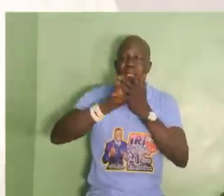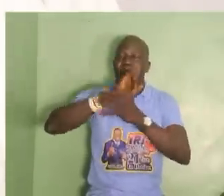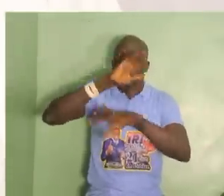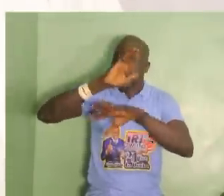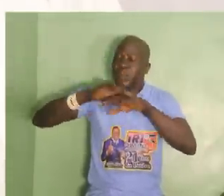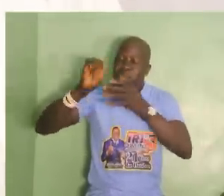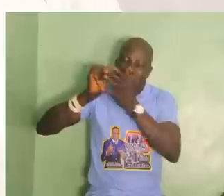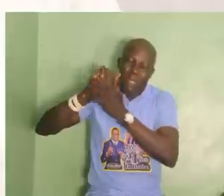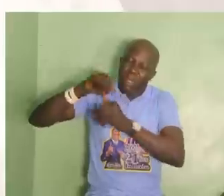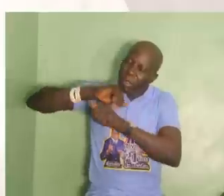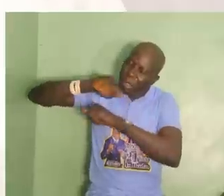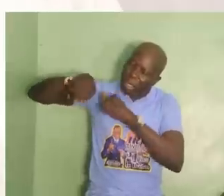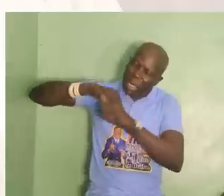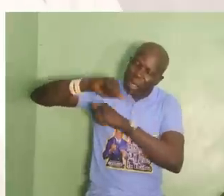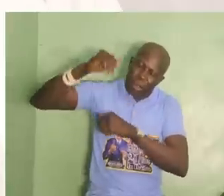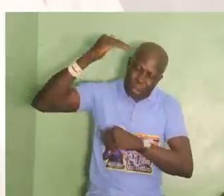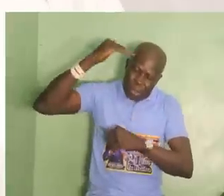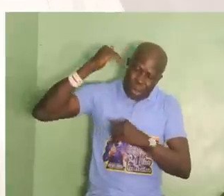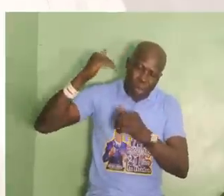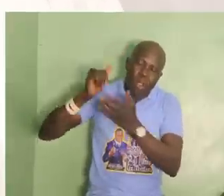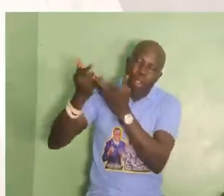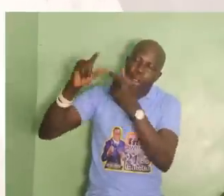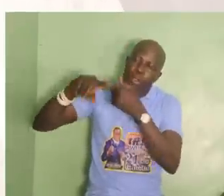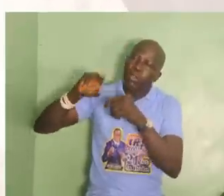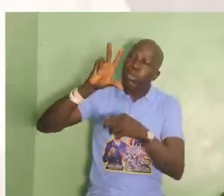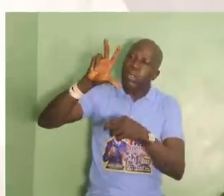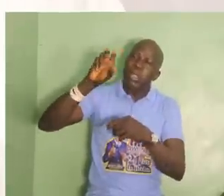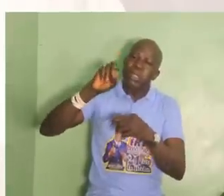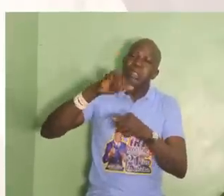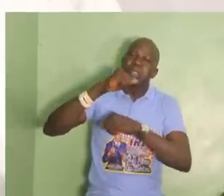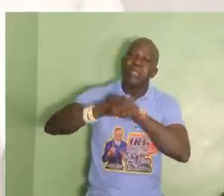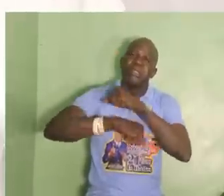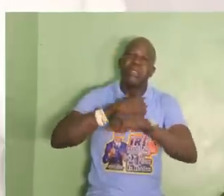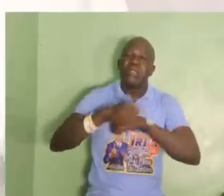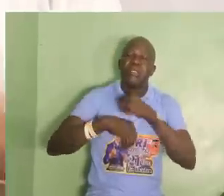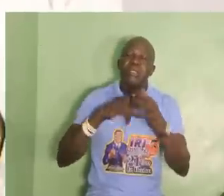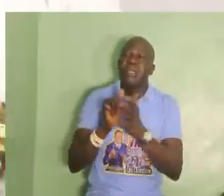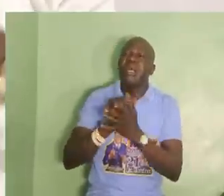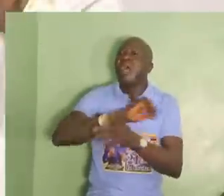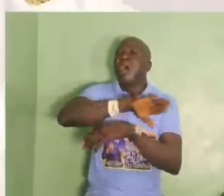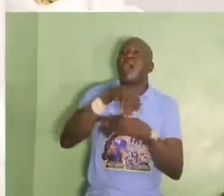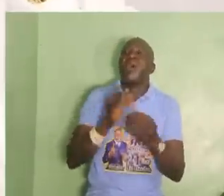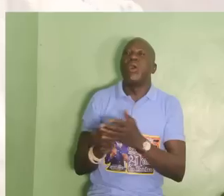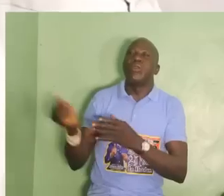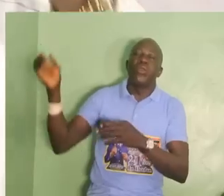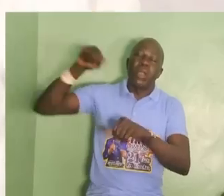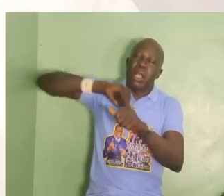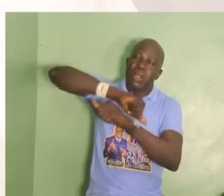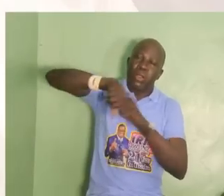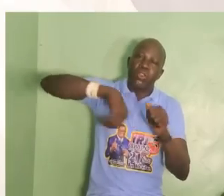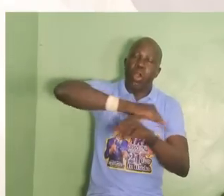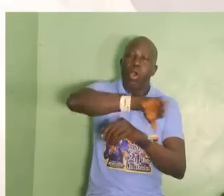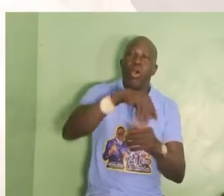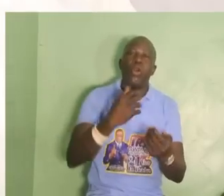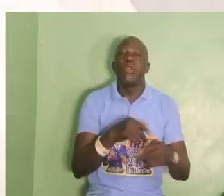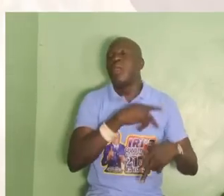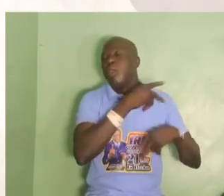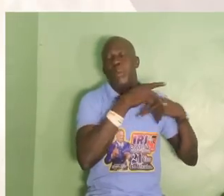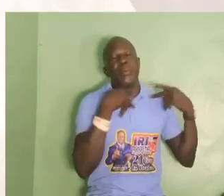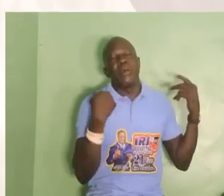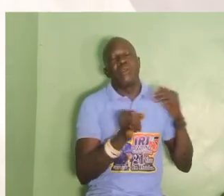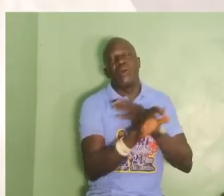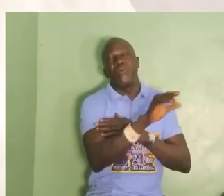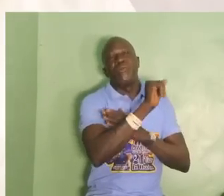ko la ka ti mi ru ba na ga sa mo gbadua e o ni ko so wo loruko Jesus amen what they